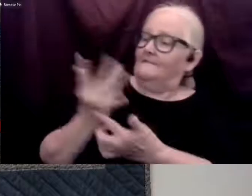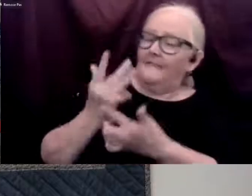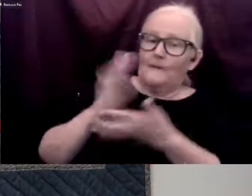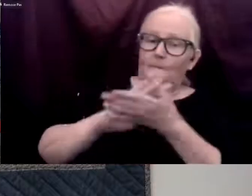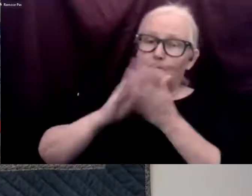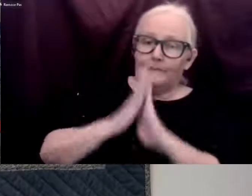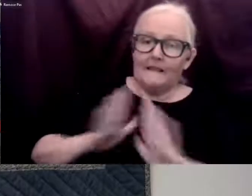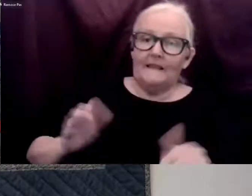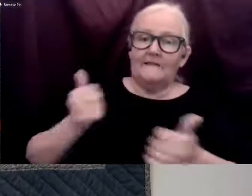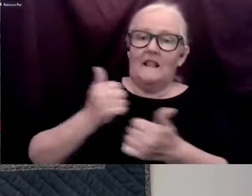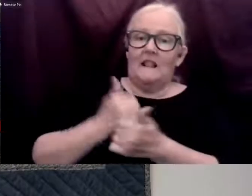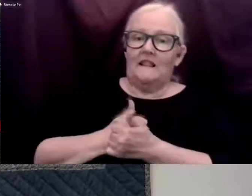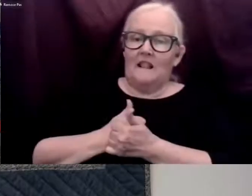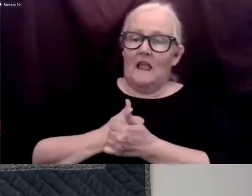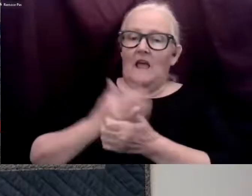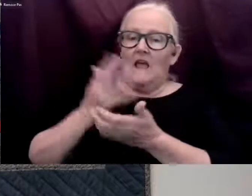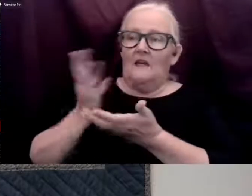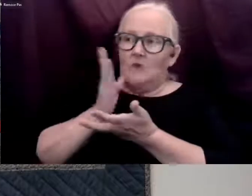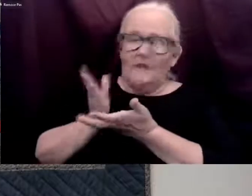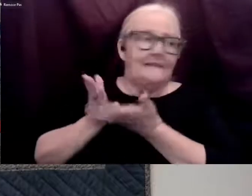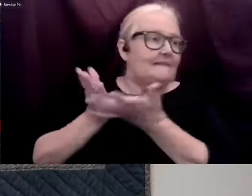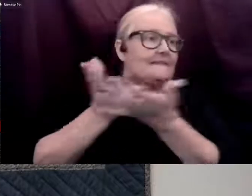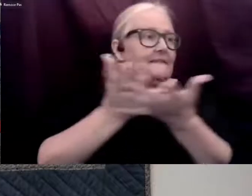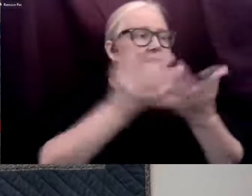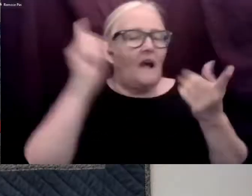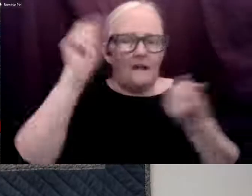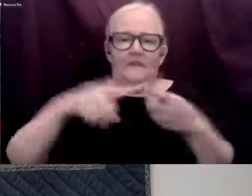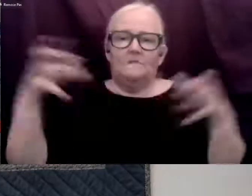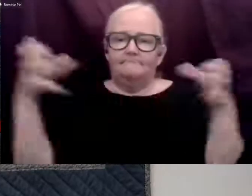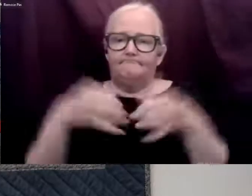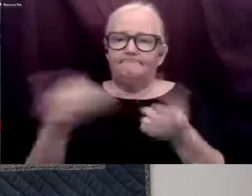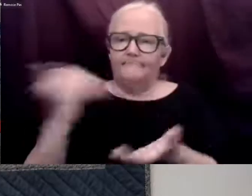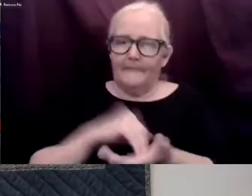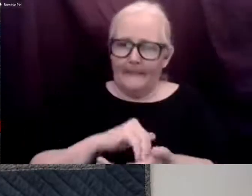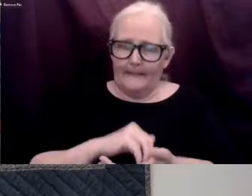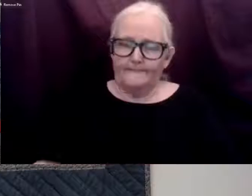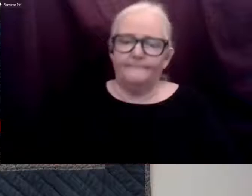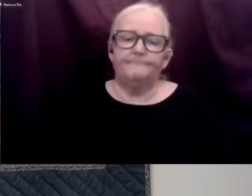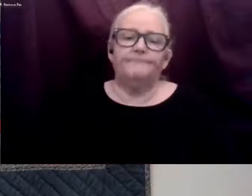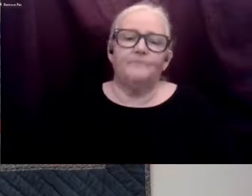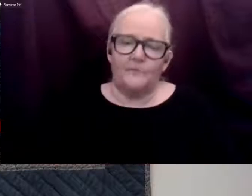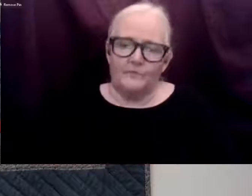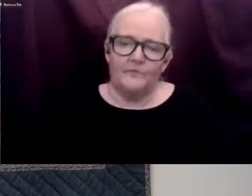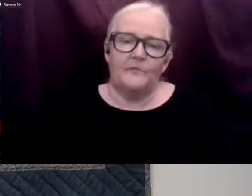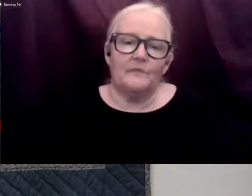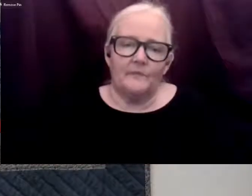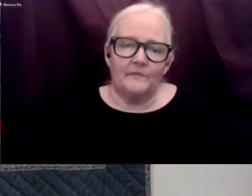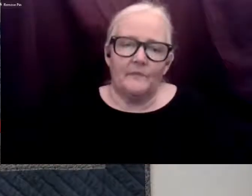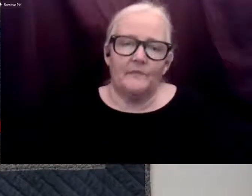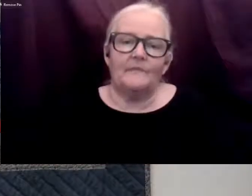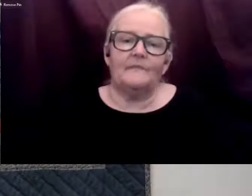we meet again. And you're going to lead our closing hymn. Great.